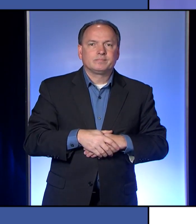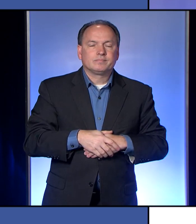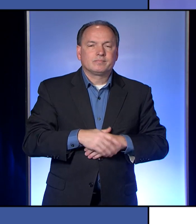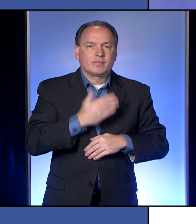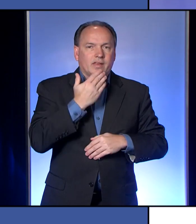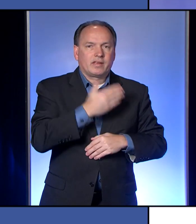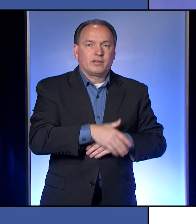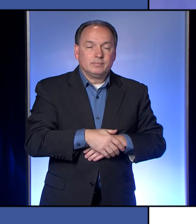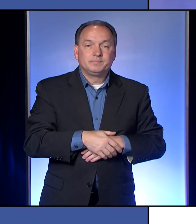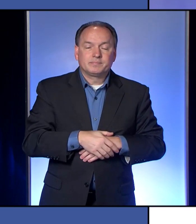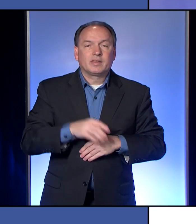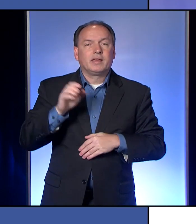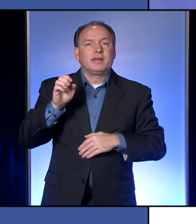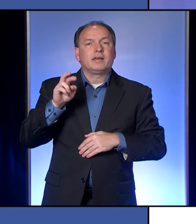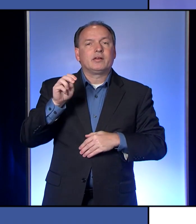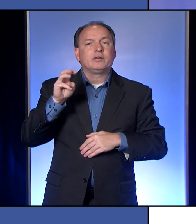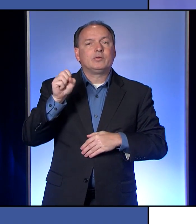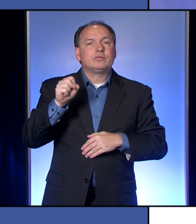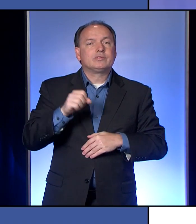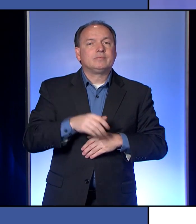Thank you. Sure. Erie News Now.